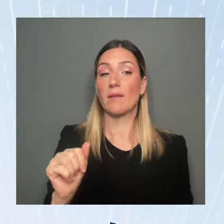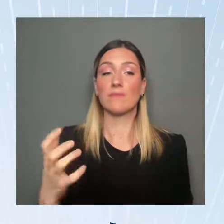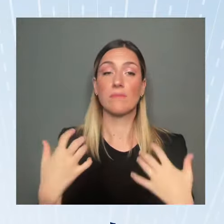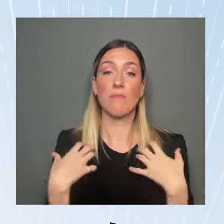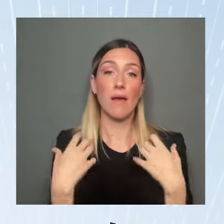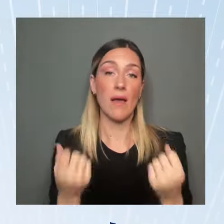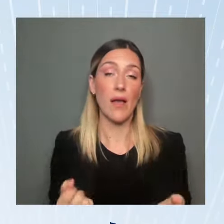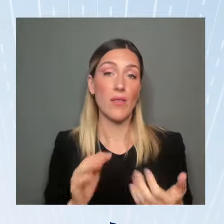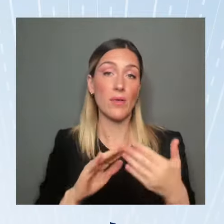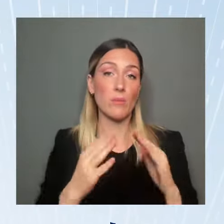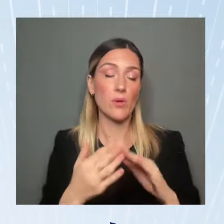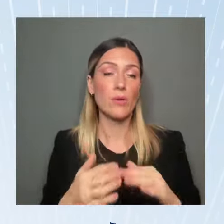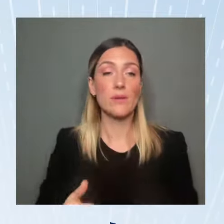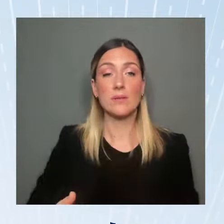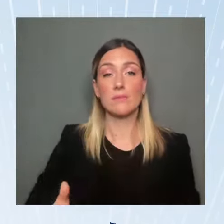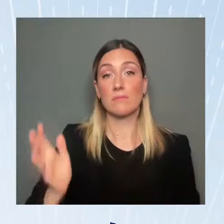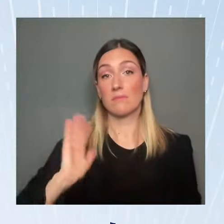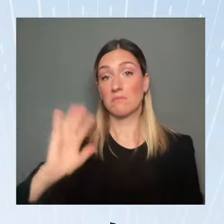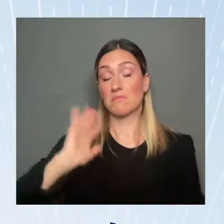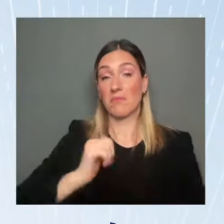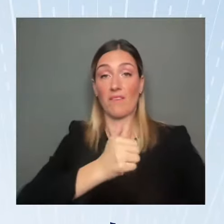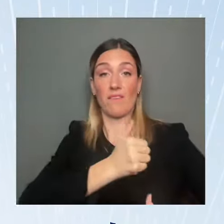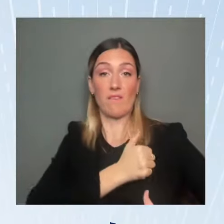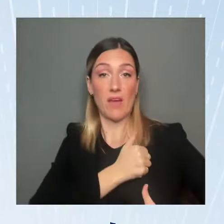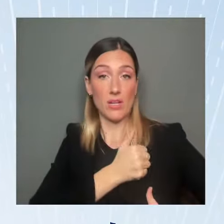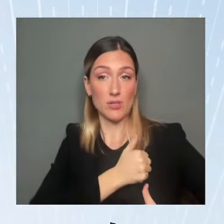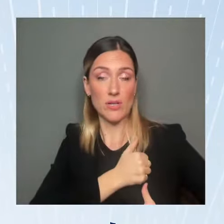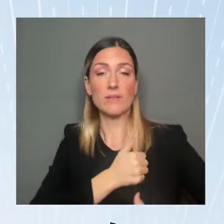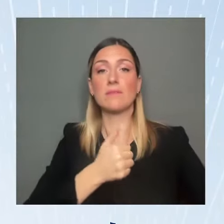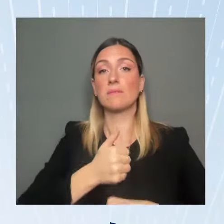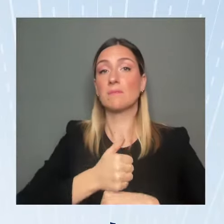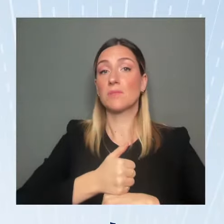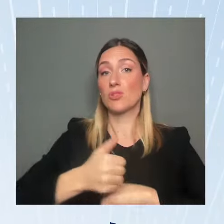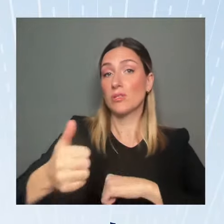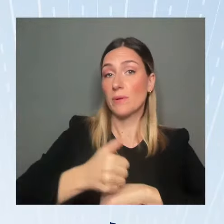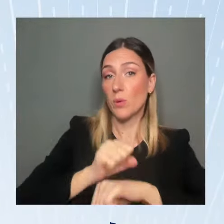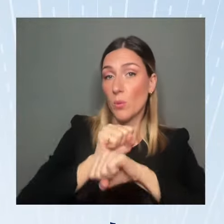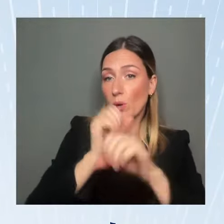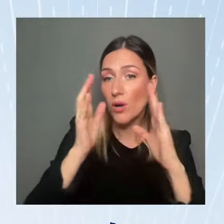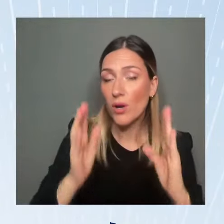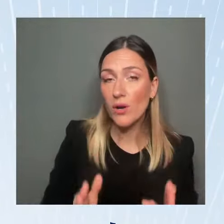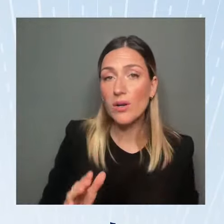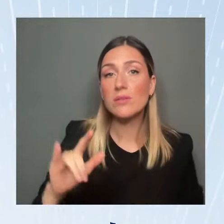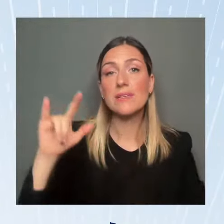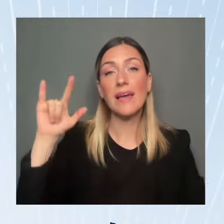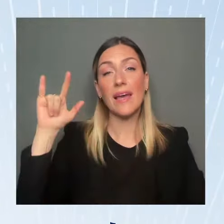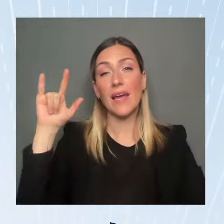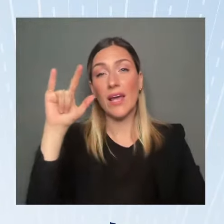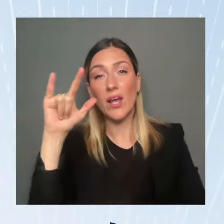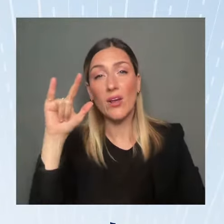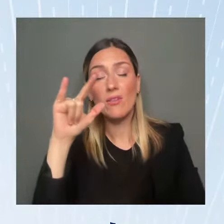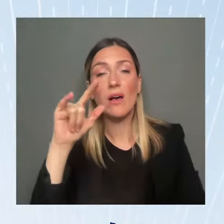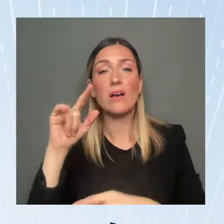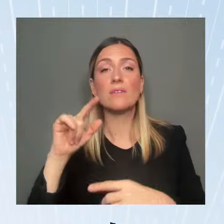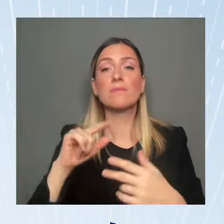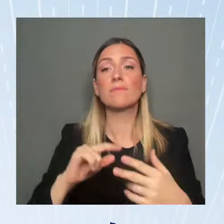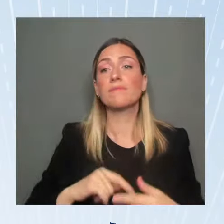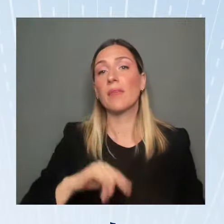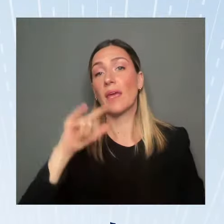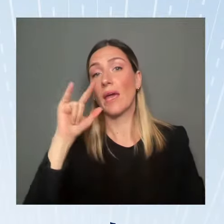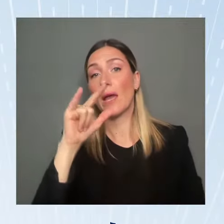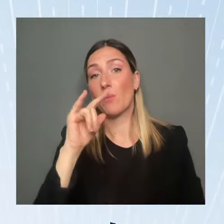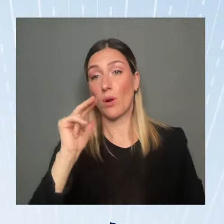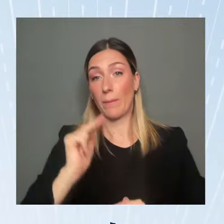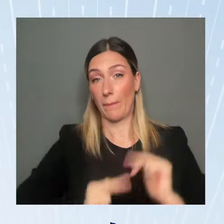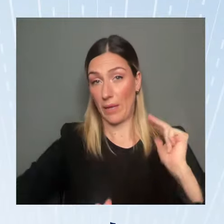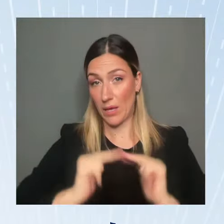communities, veterans, people with disabilities, transportation workers, airlines, airports, airport associations.